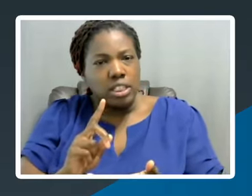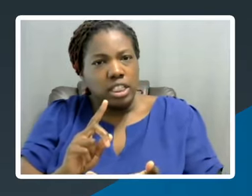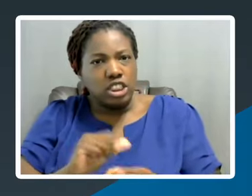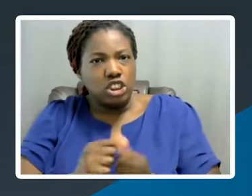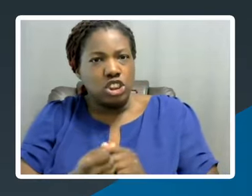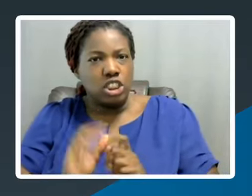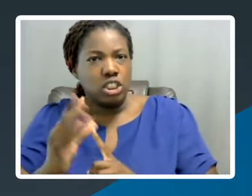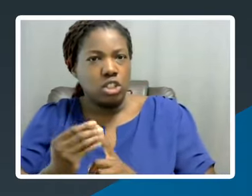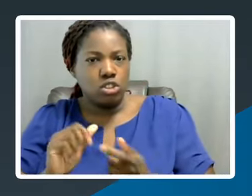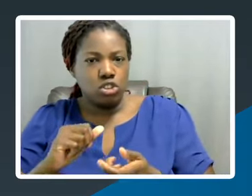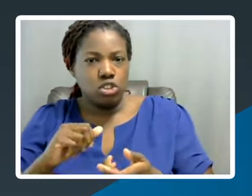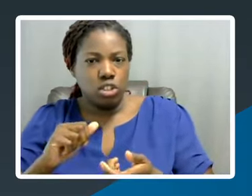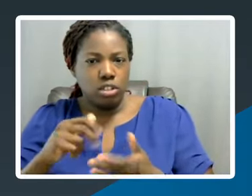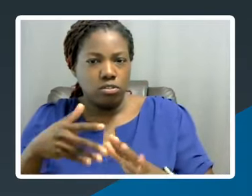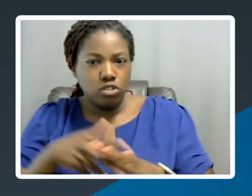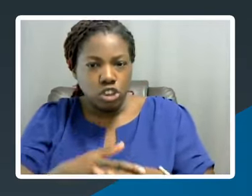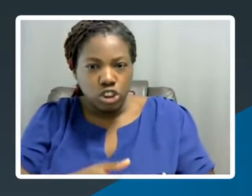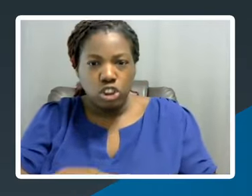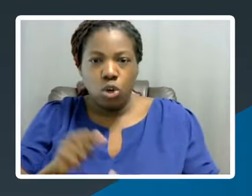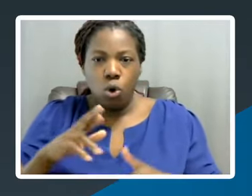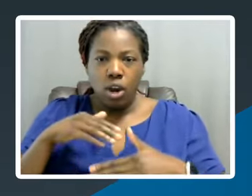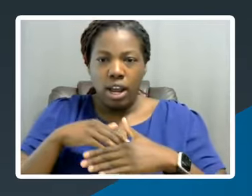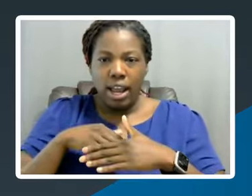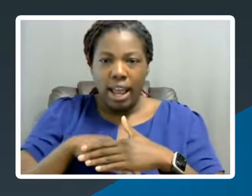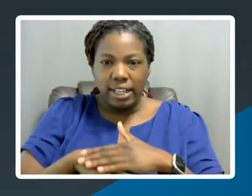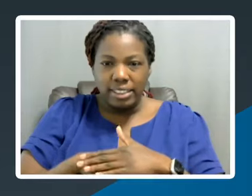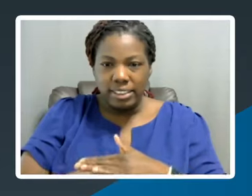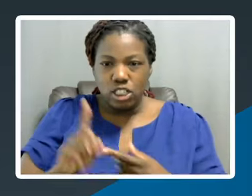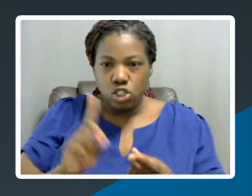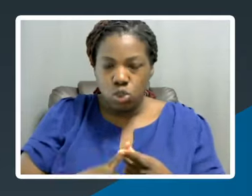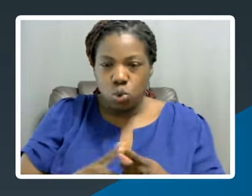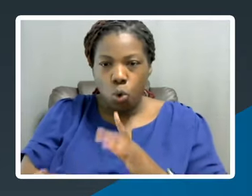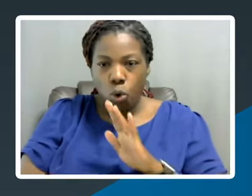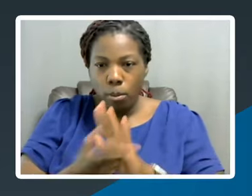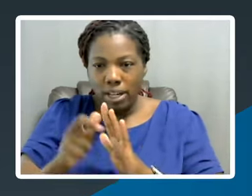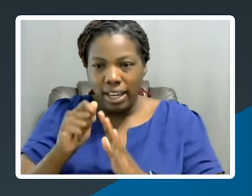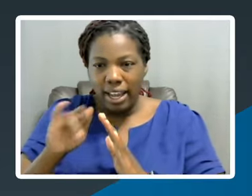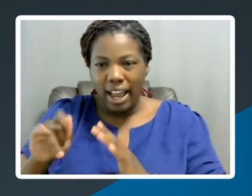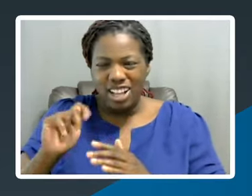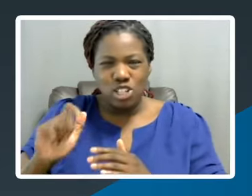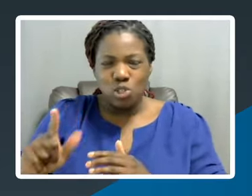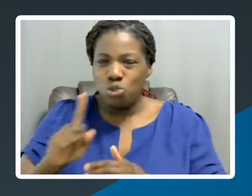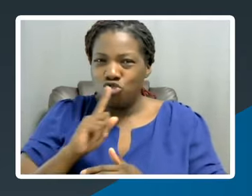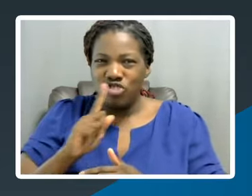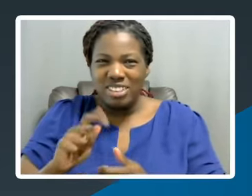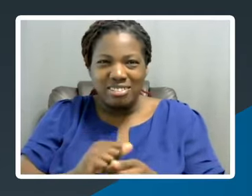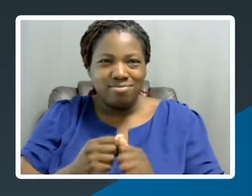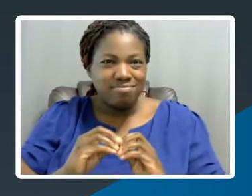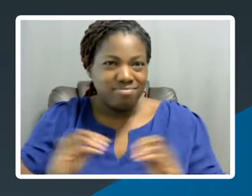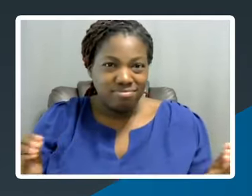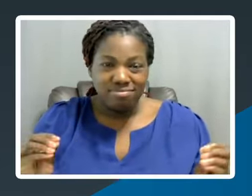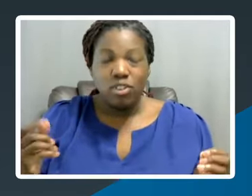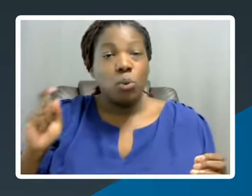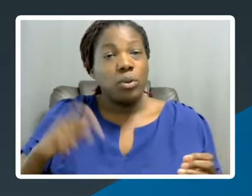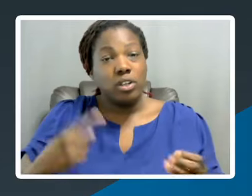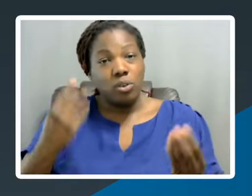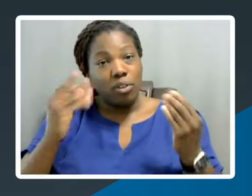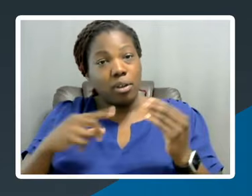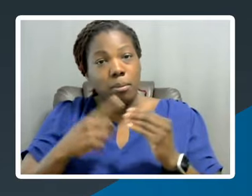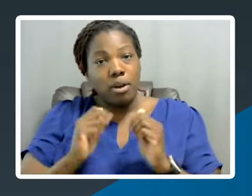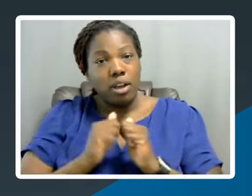to or banning an AI tool actually makes zero difference. And so we need to be thinking about what are some ways, if we care